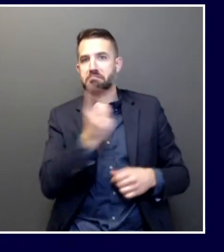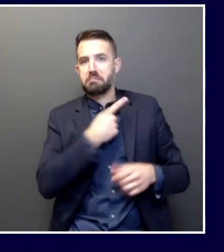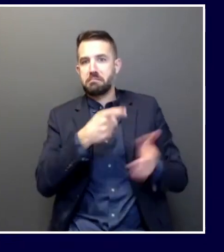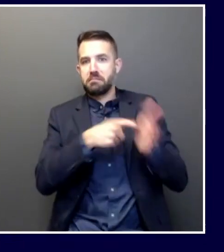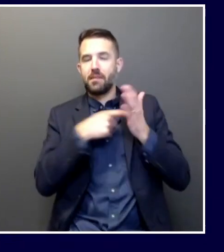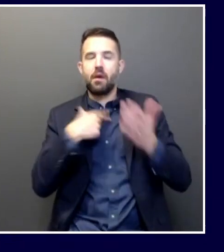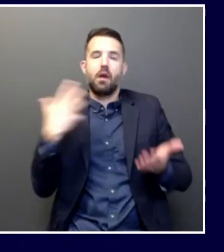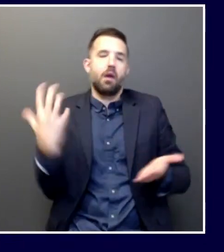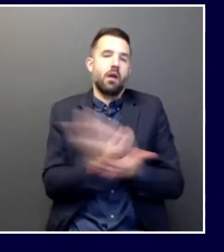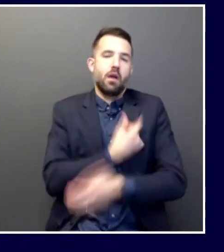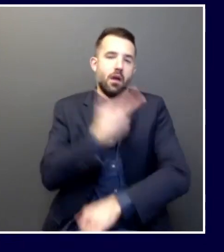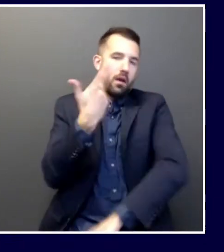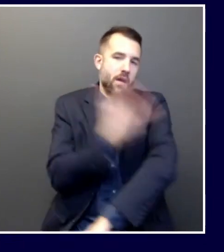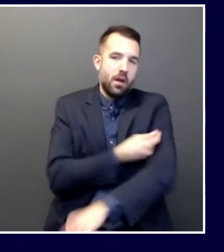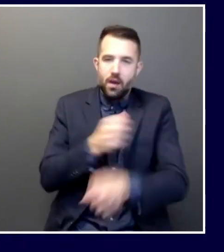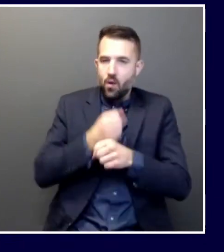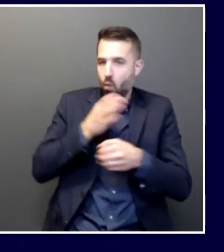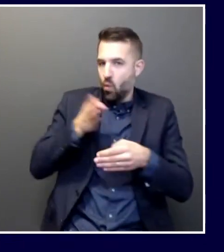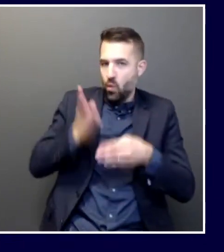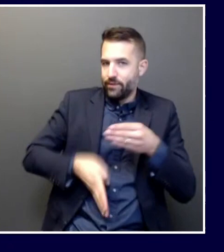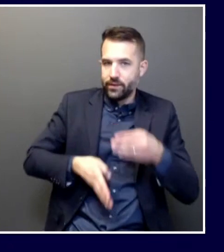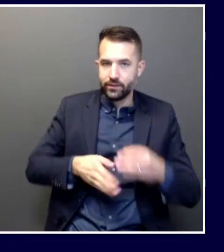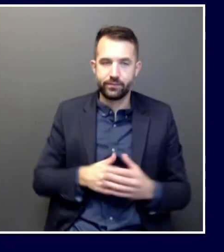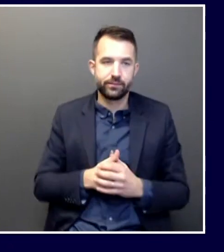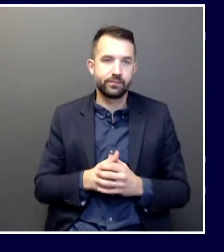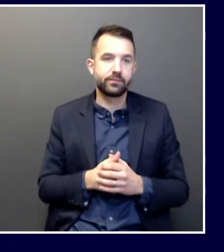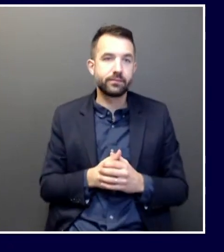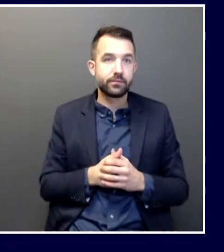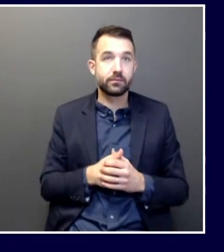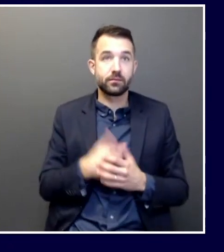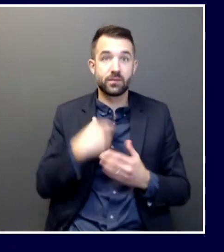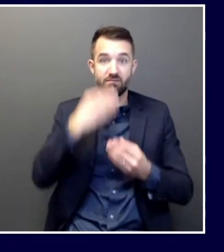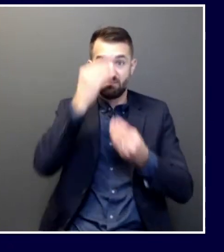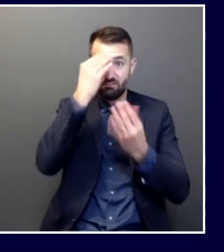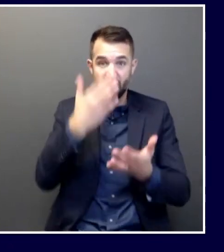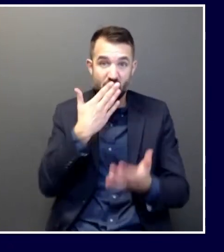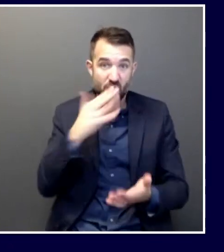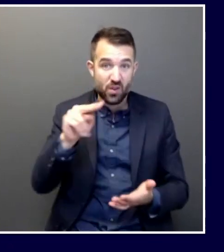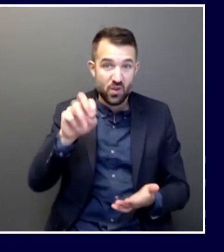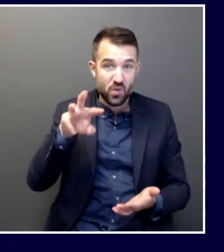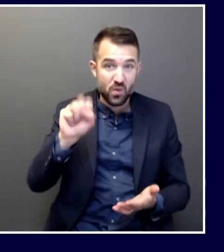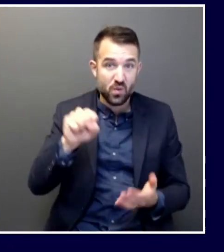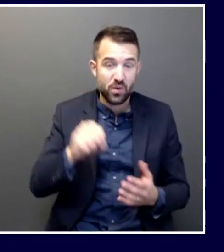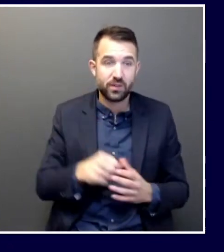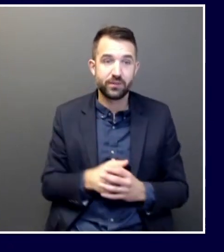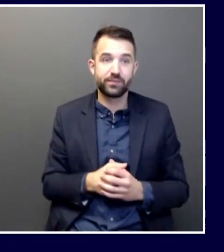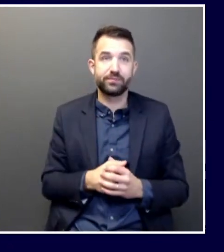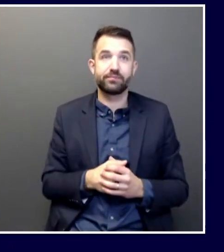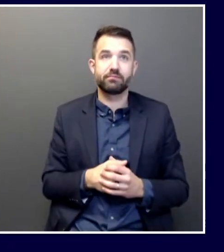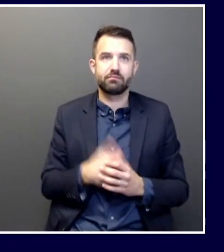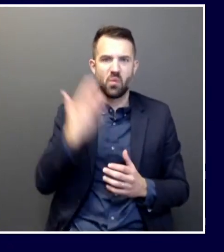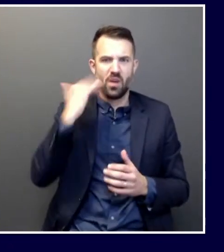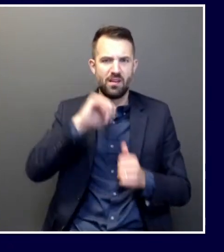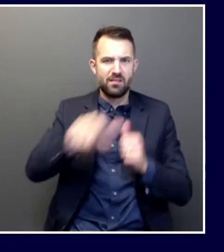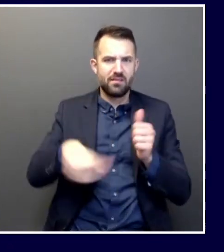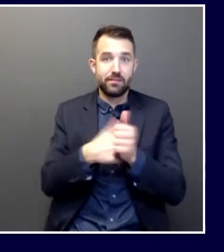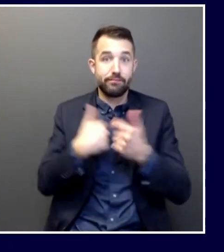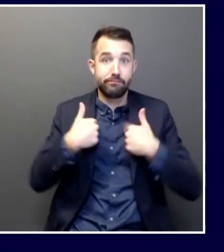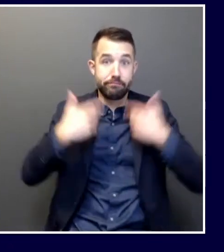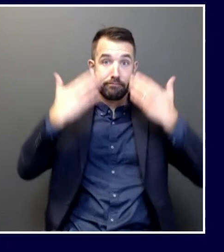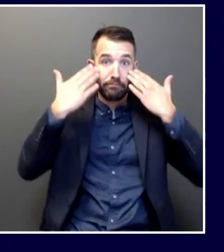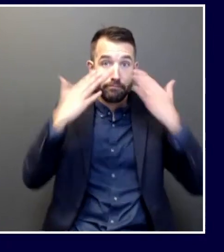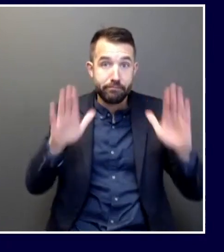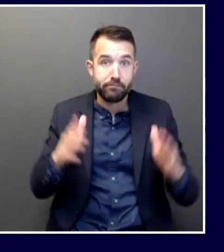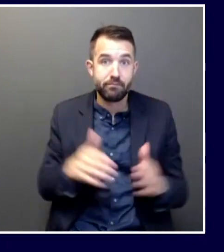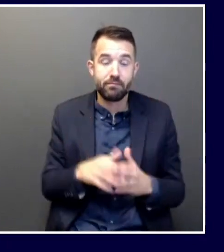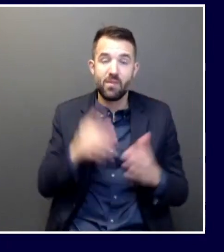on today. It's good. It's definitely good news, but the why piece, we're gonna be digging into it more. Okay, thank